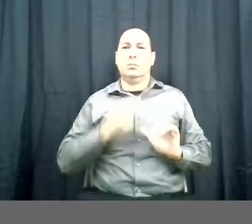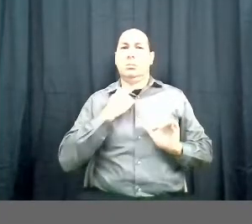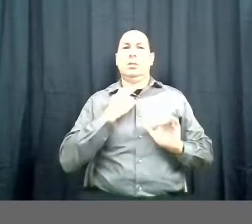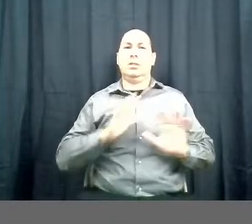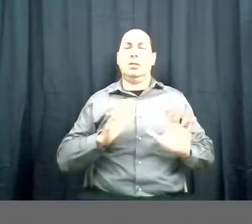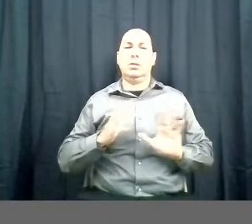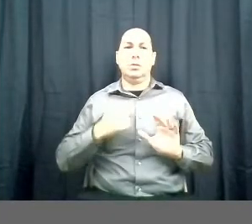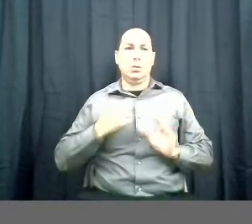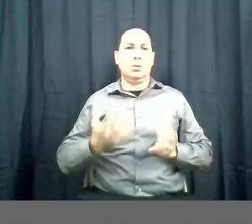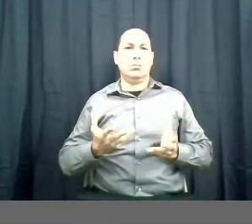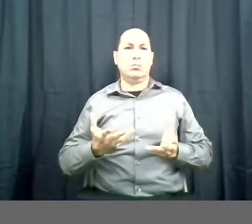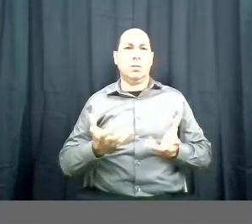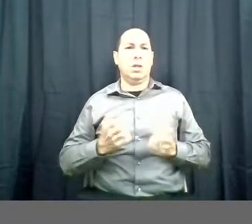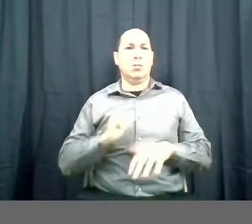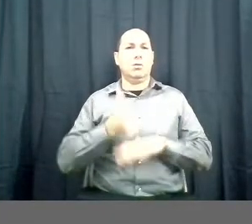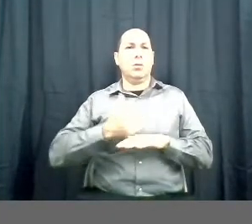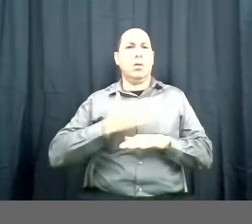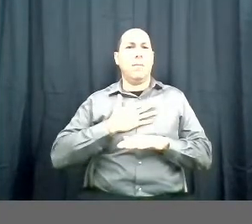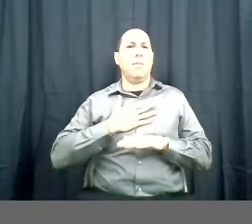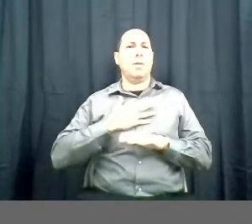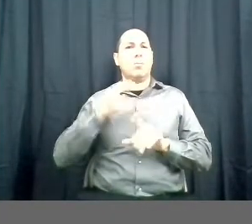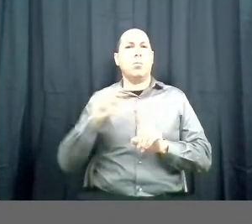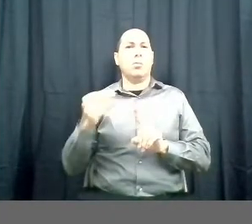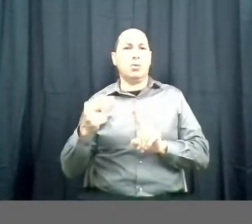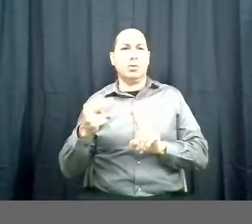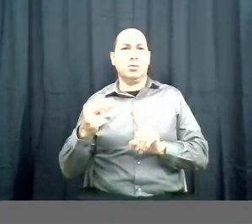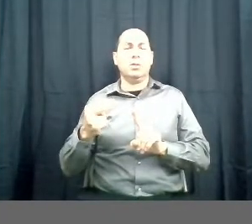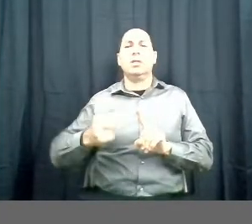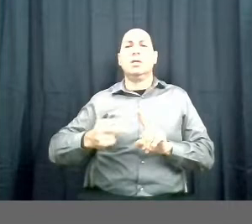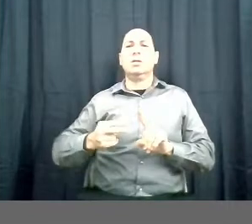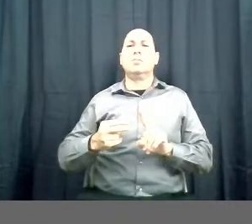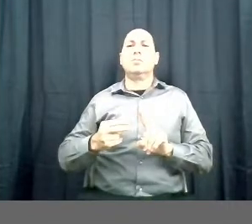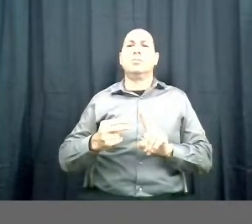So Jaime, what is the practical?